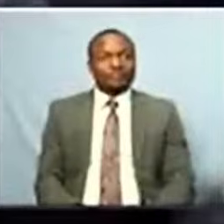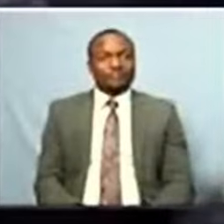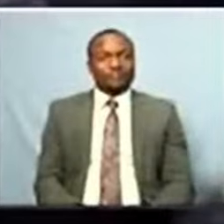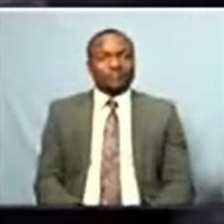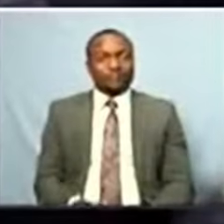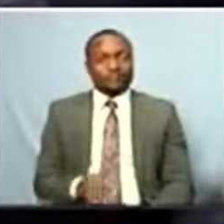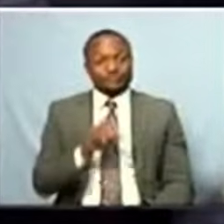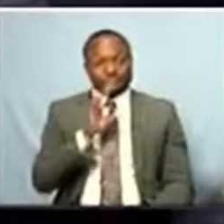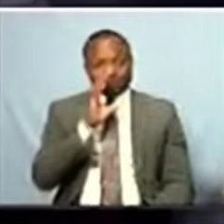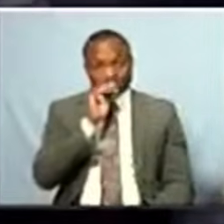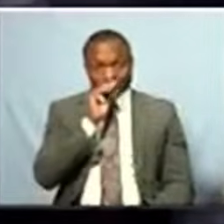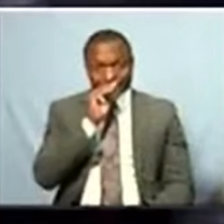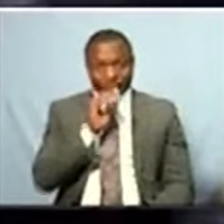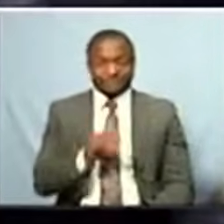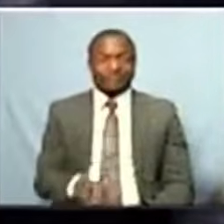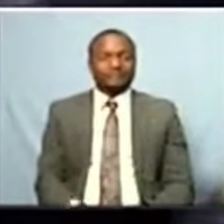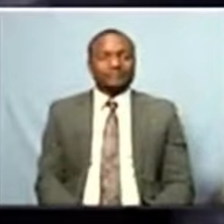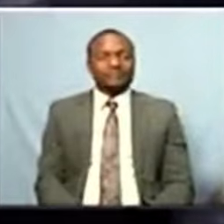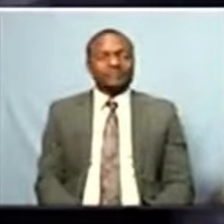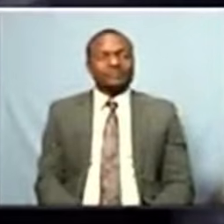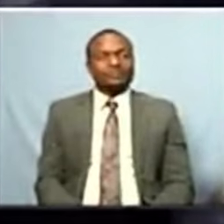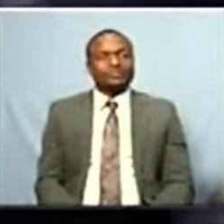which speaks to